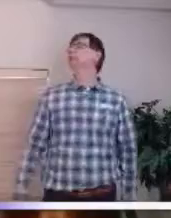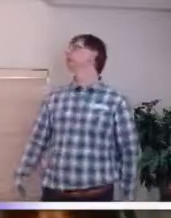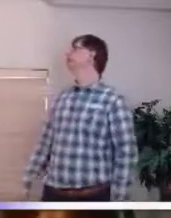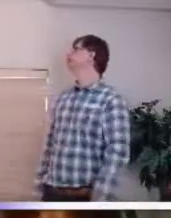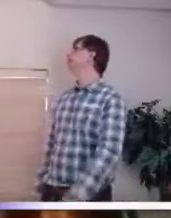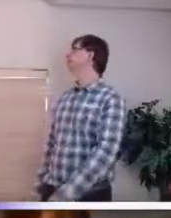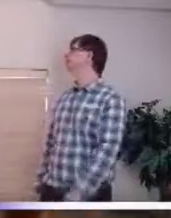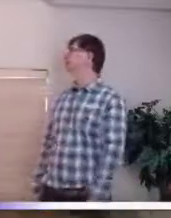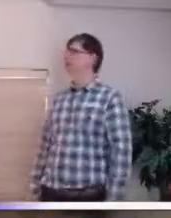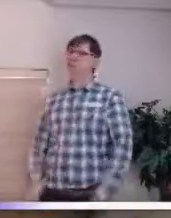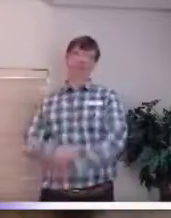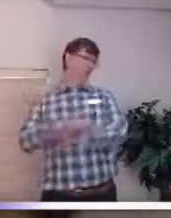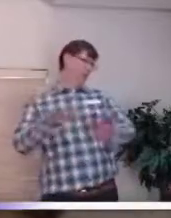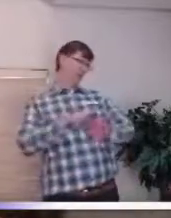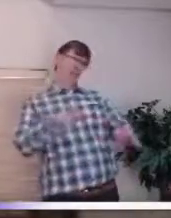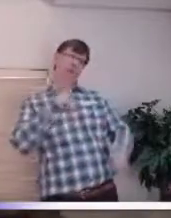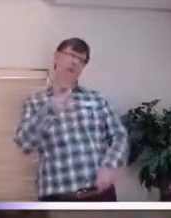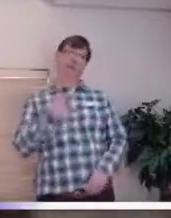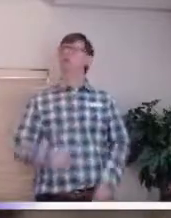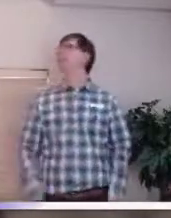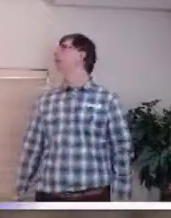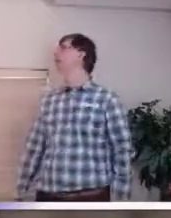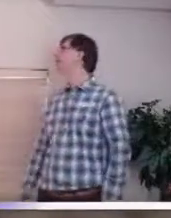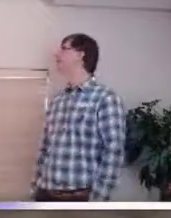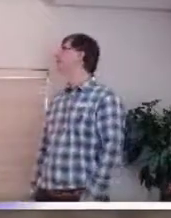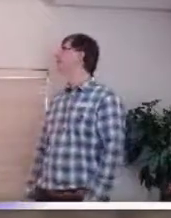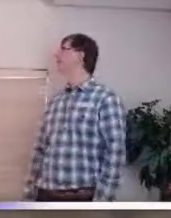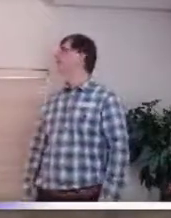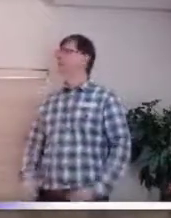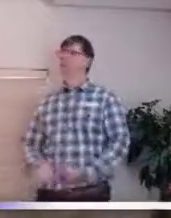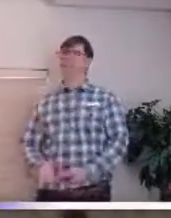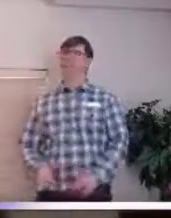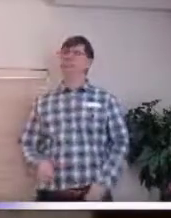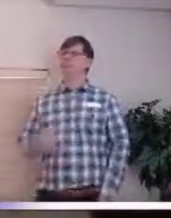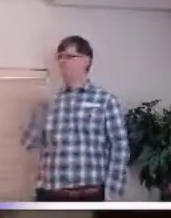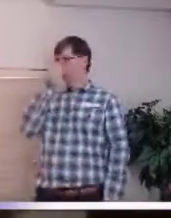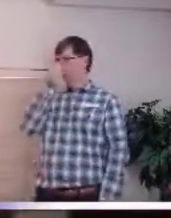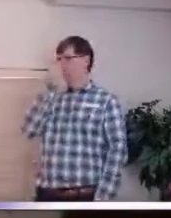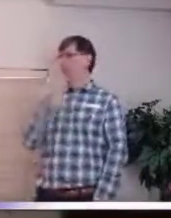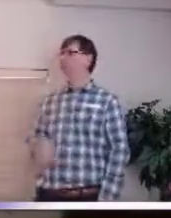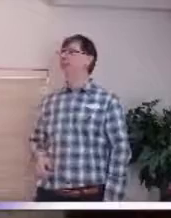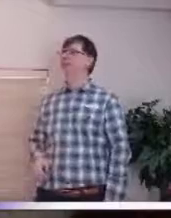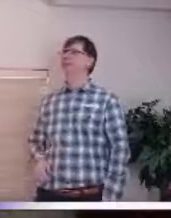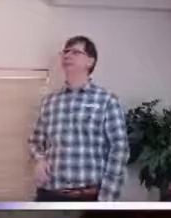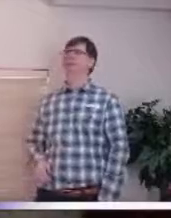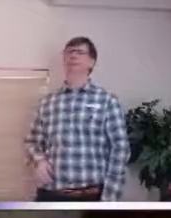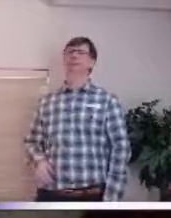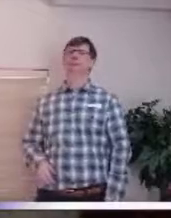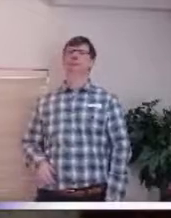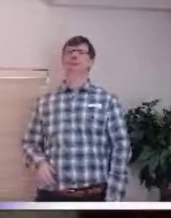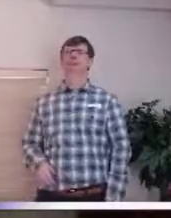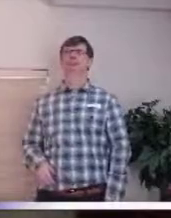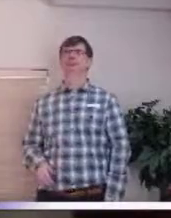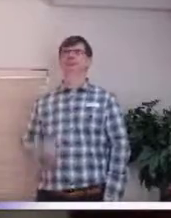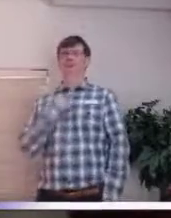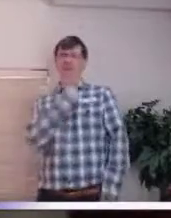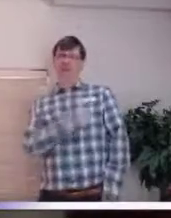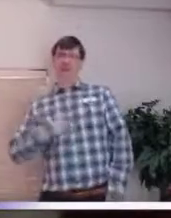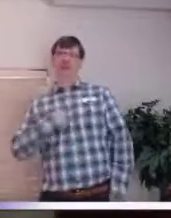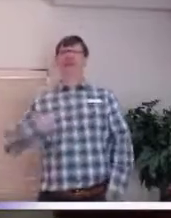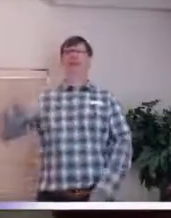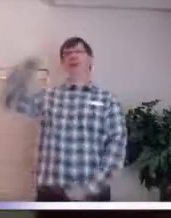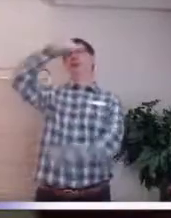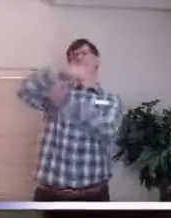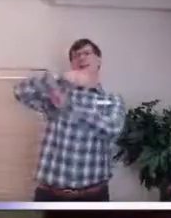No, it's never you. It's this guy. It's this guy. So we're gonna mute him. Because we want to make sure his words are